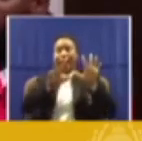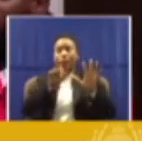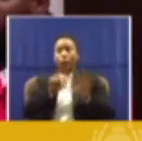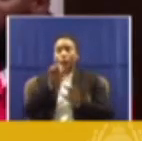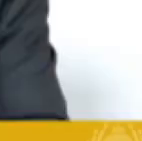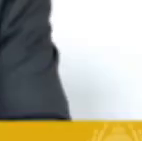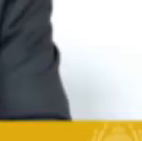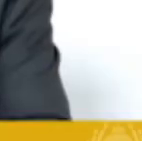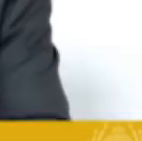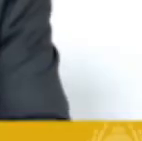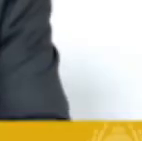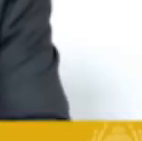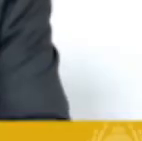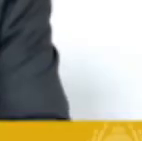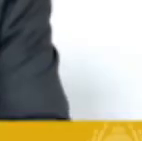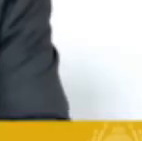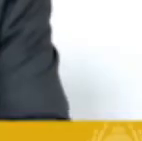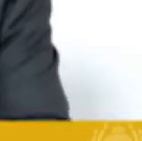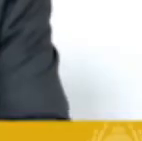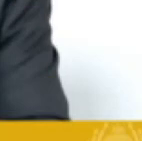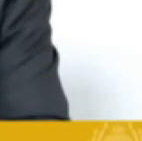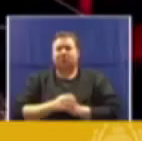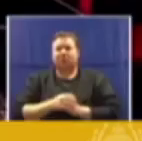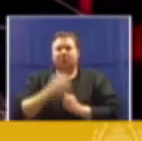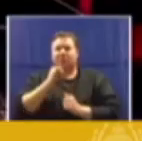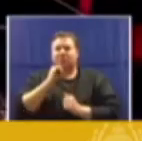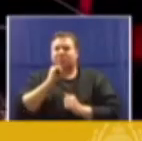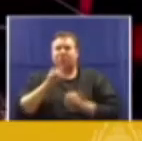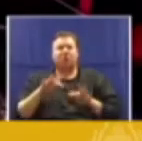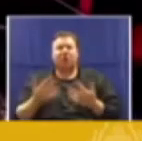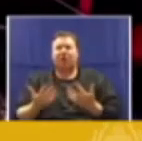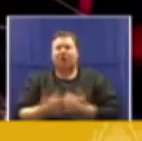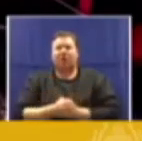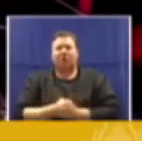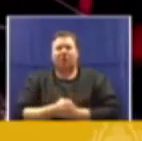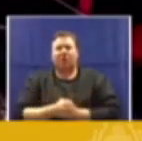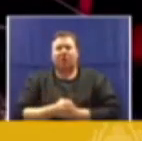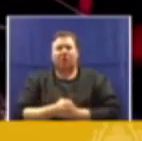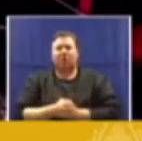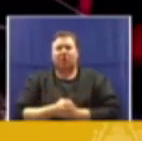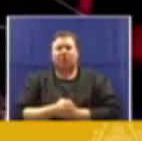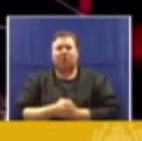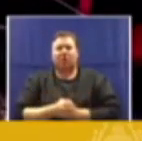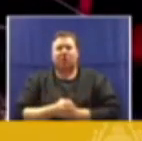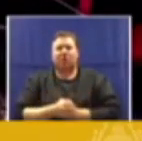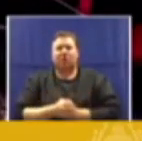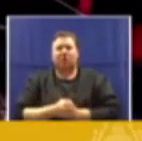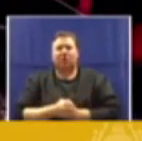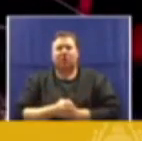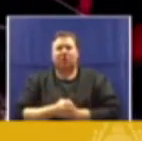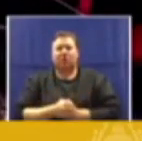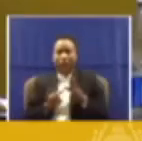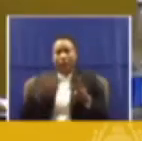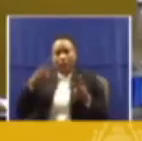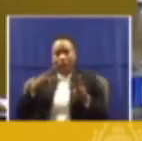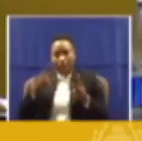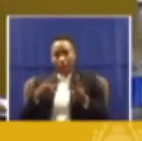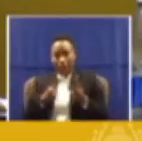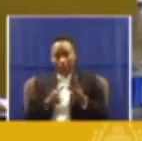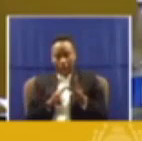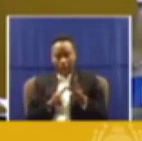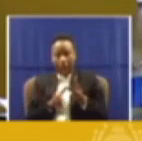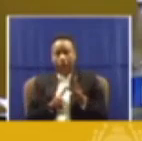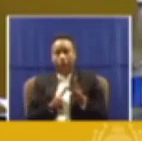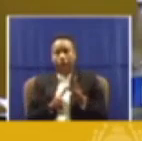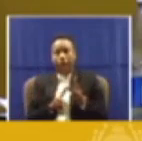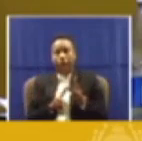that there's no legal reason or constitutional reasons that actually prohibit the president from answering. He